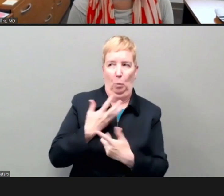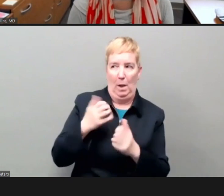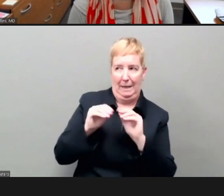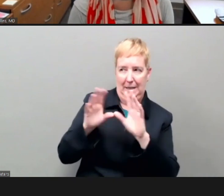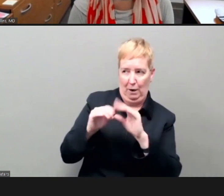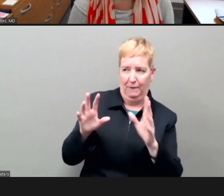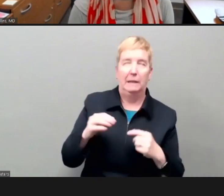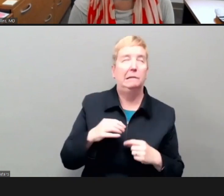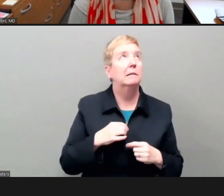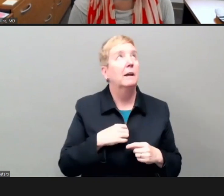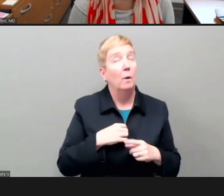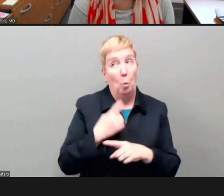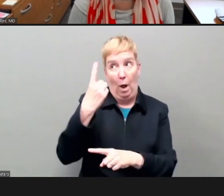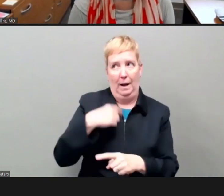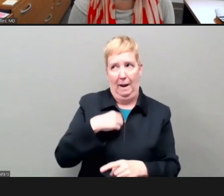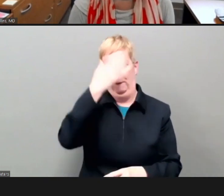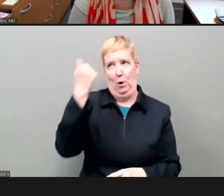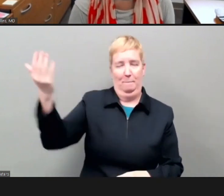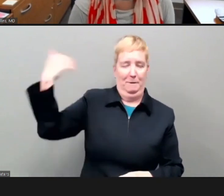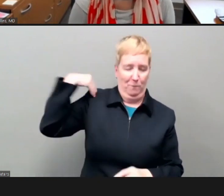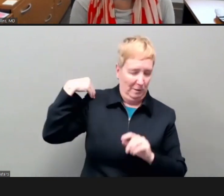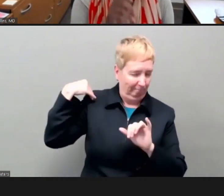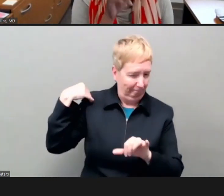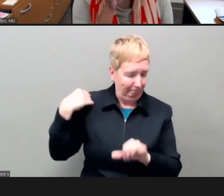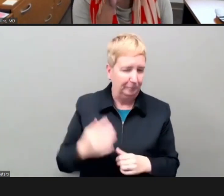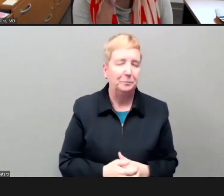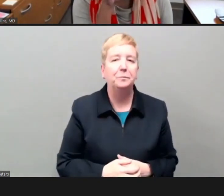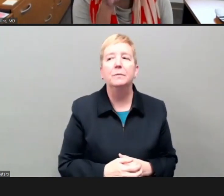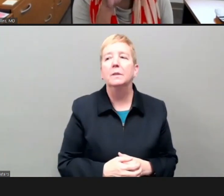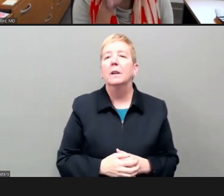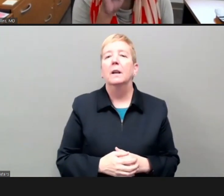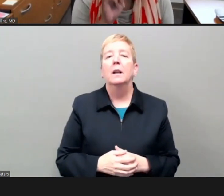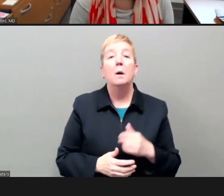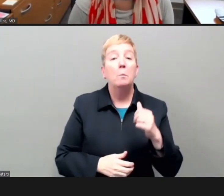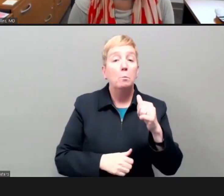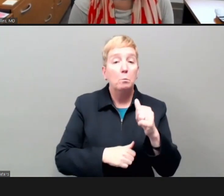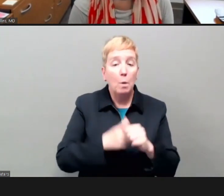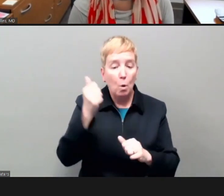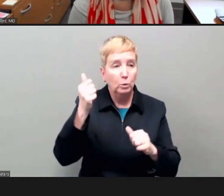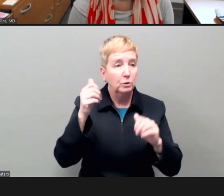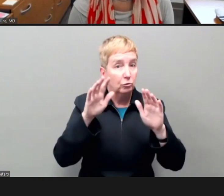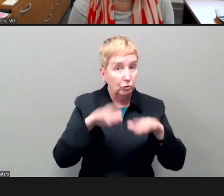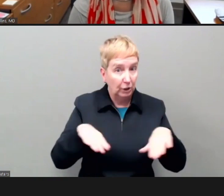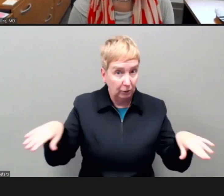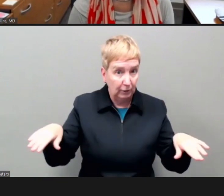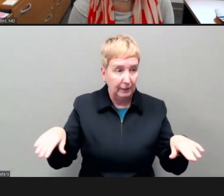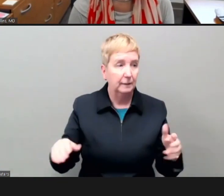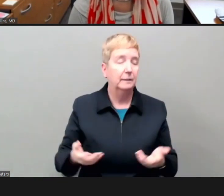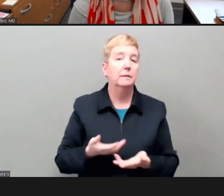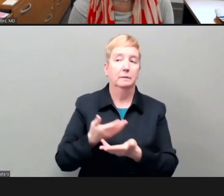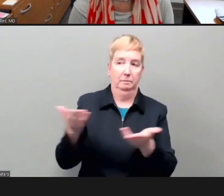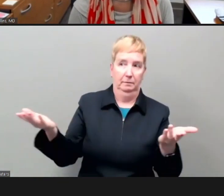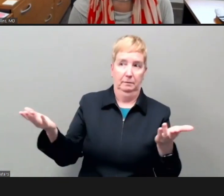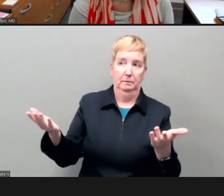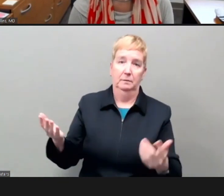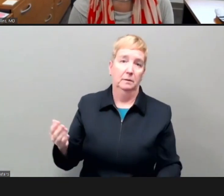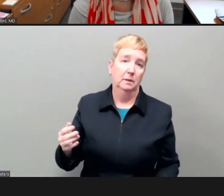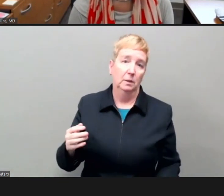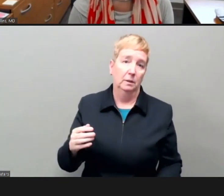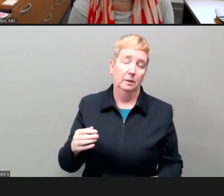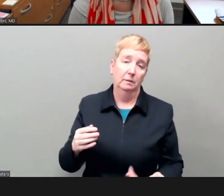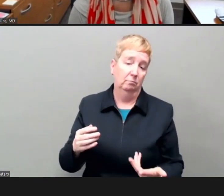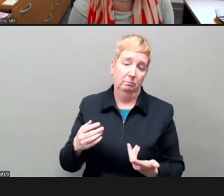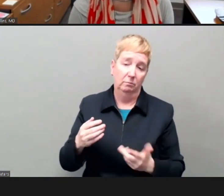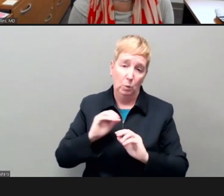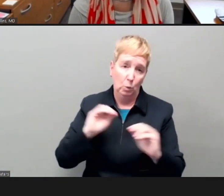that I forgot to do earlier. One is most children will be unvaccinated and therefore will still